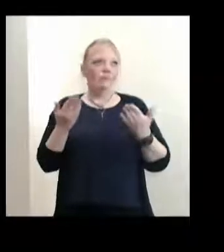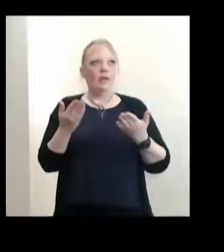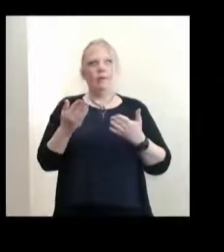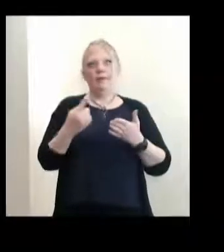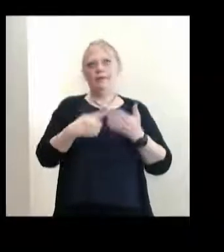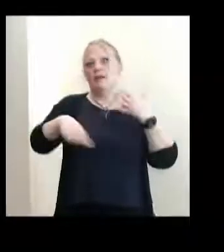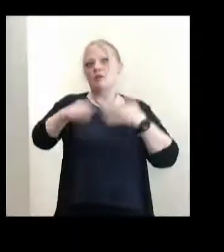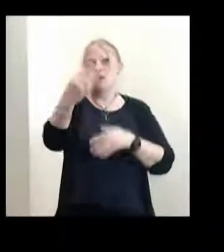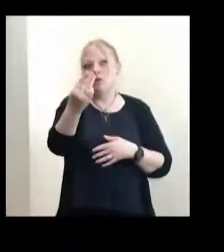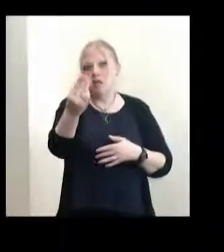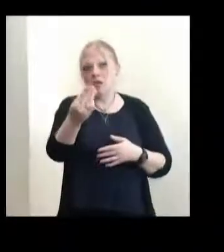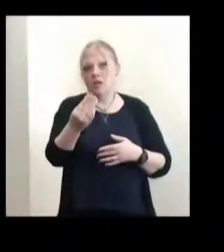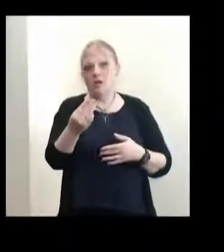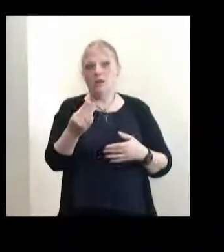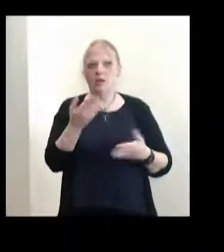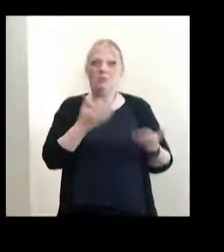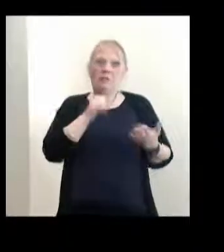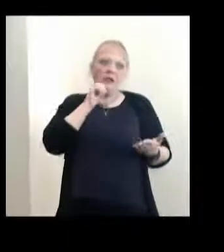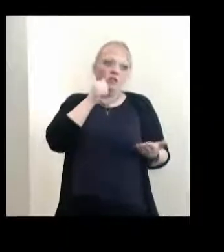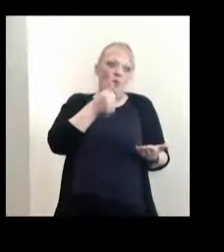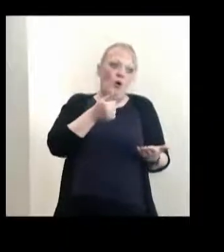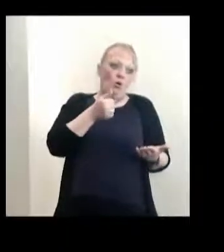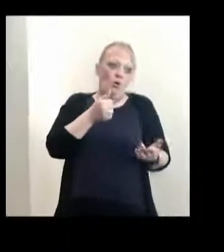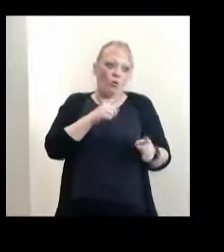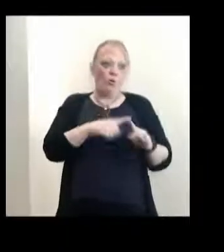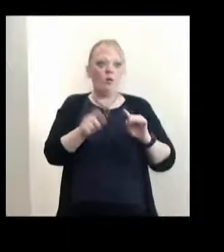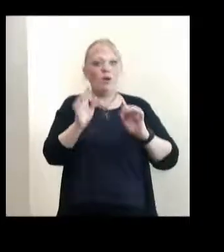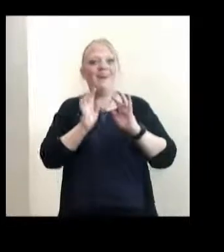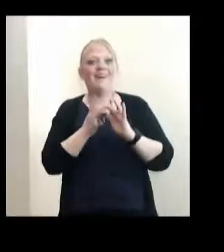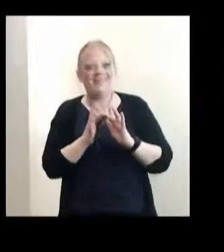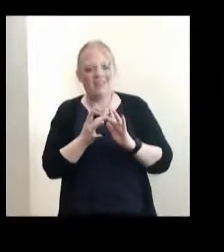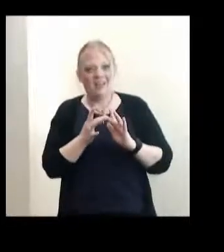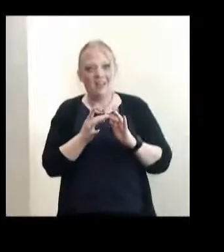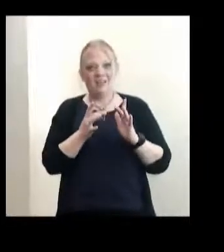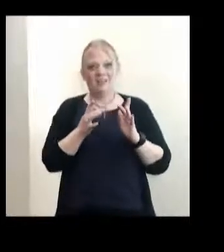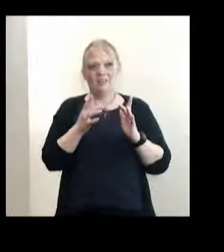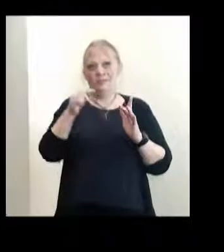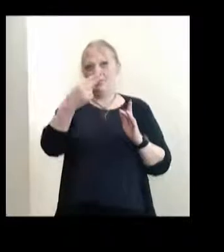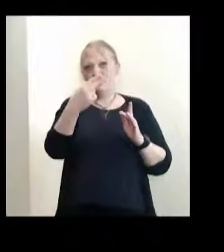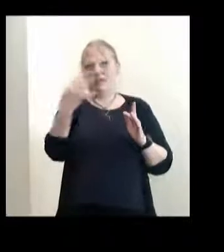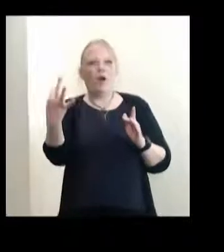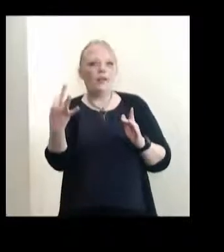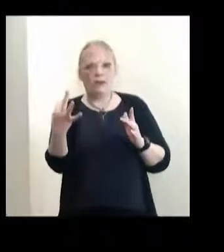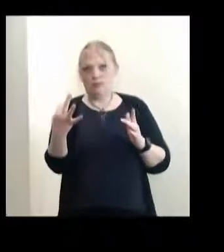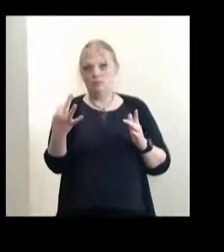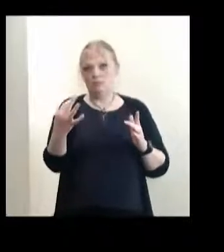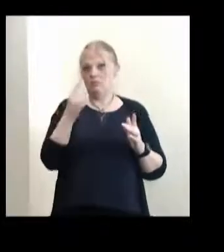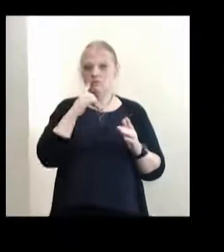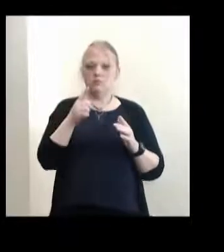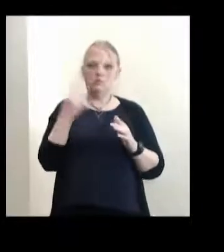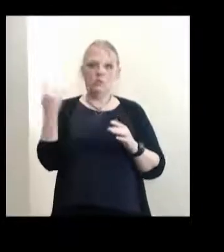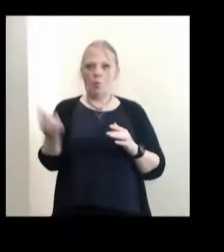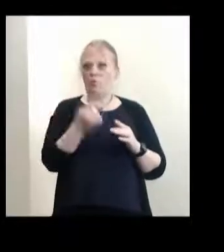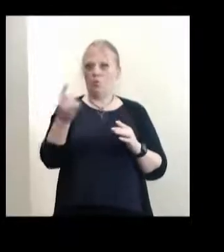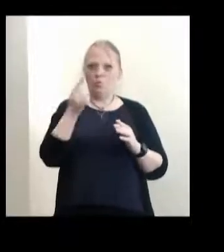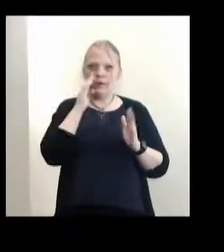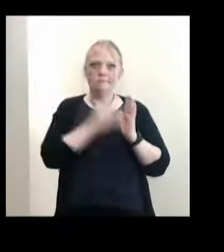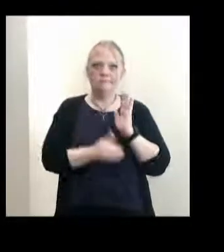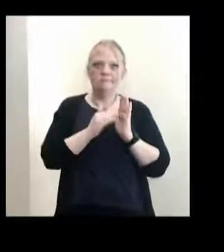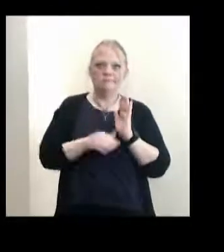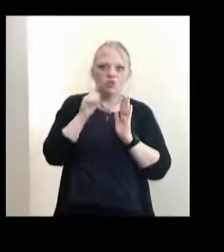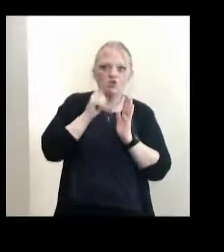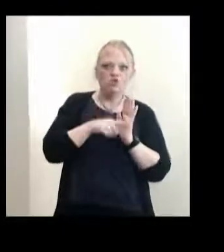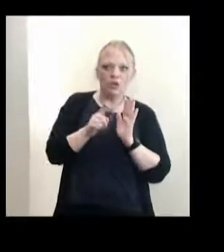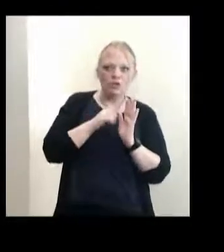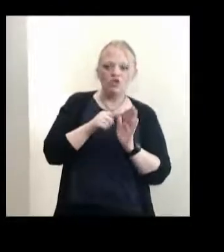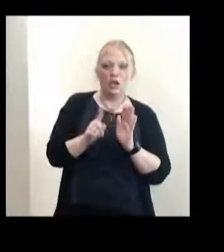Monday. Might not be there tomorrow, but maybe we'll actually have it online on Thursday or Friday. So you should constantly check this. But right now,